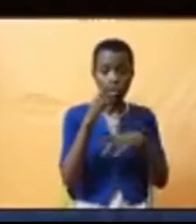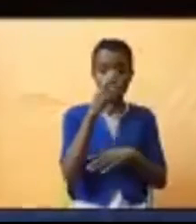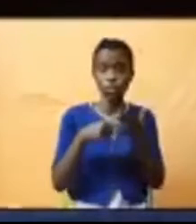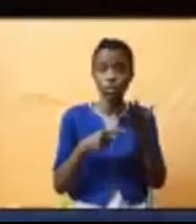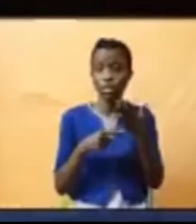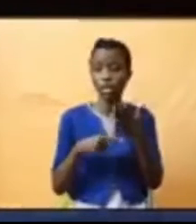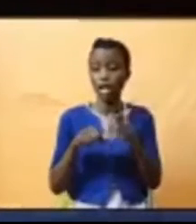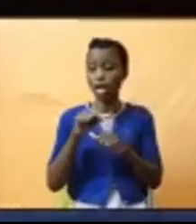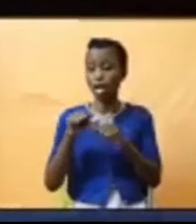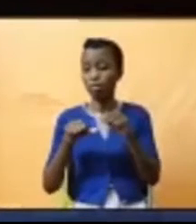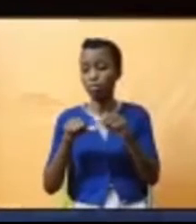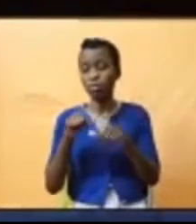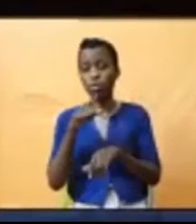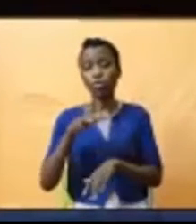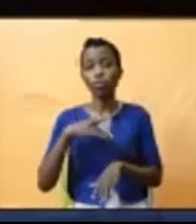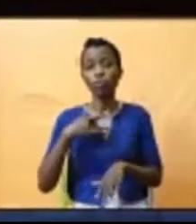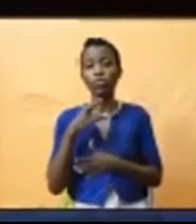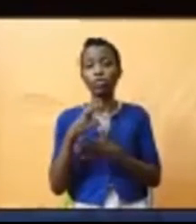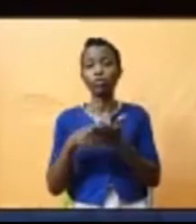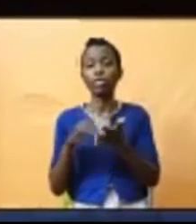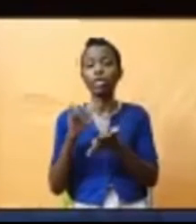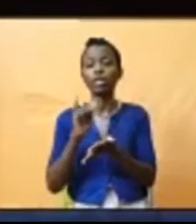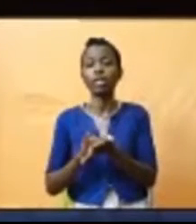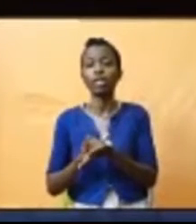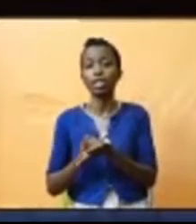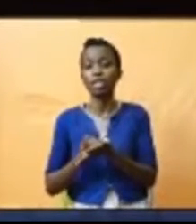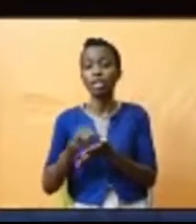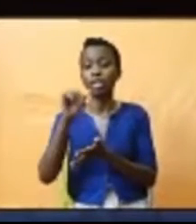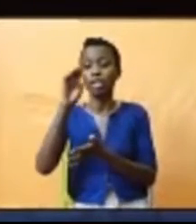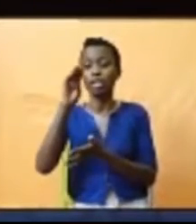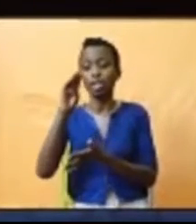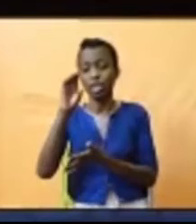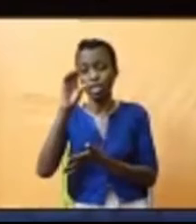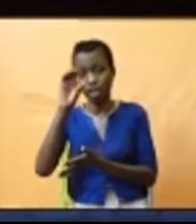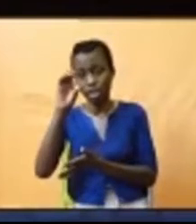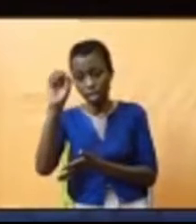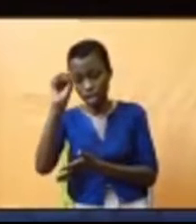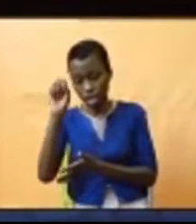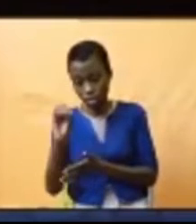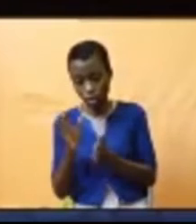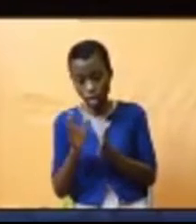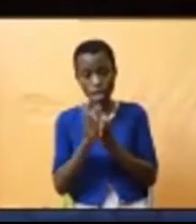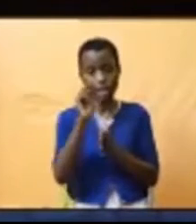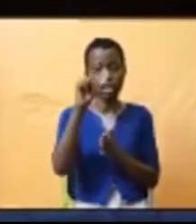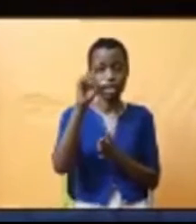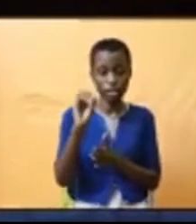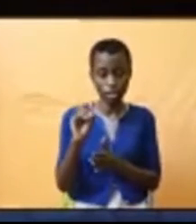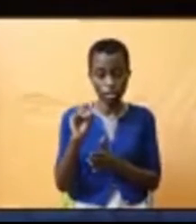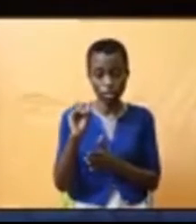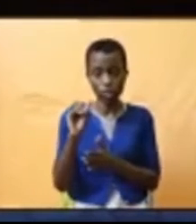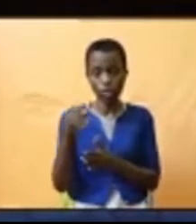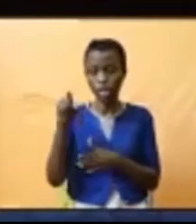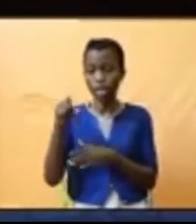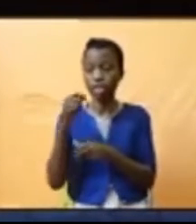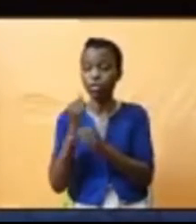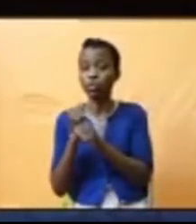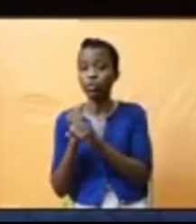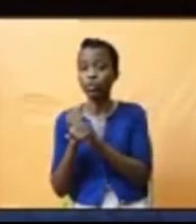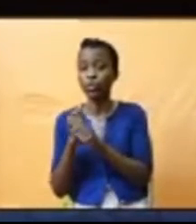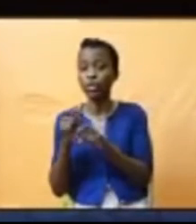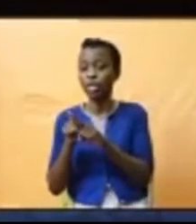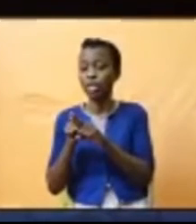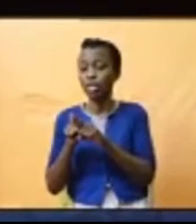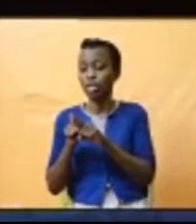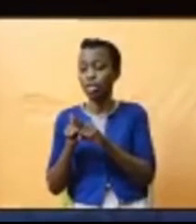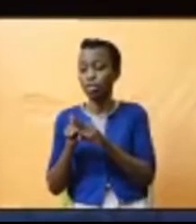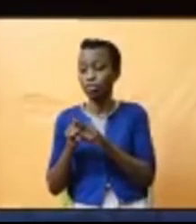what role you feel that the CSOs and the NGOs should be playing in applying pressure